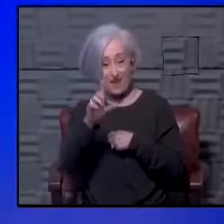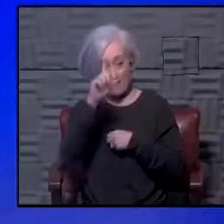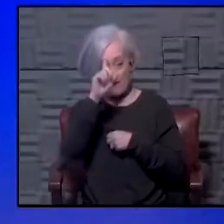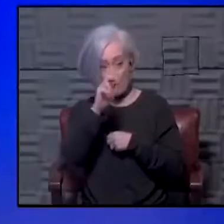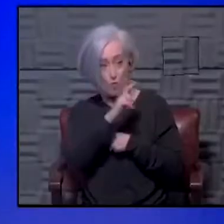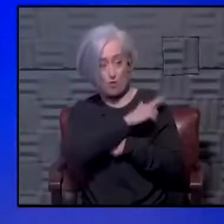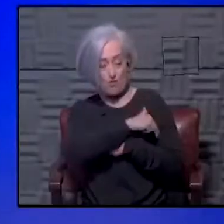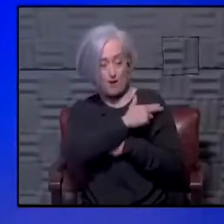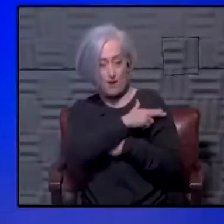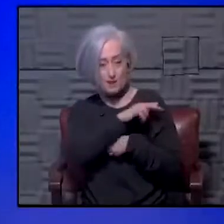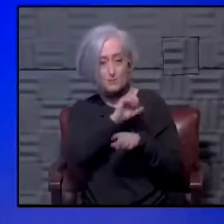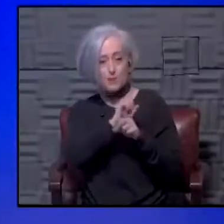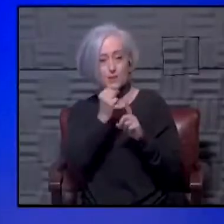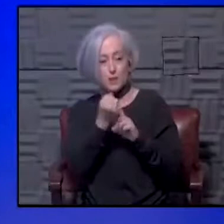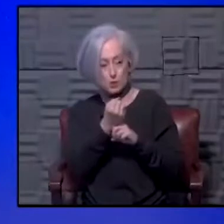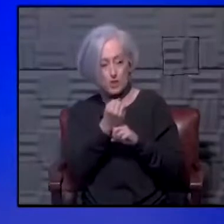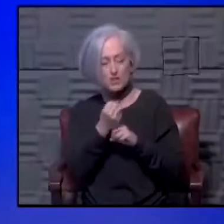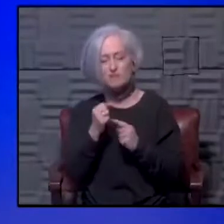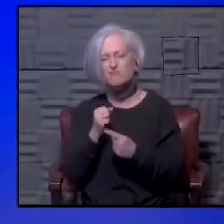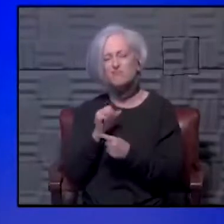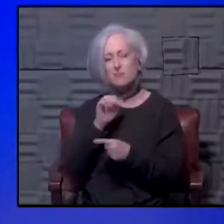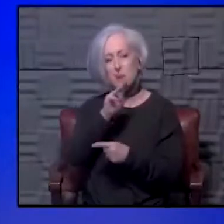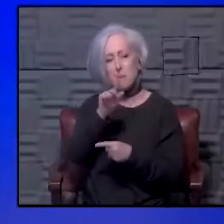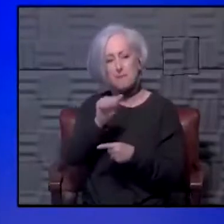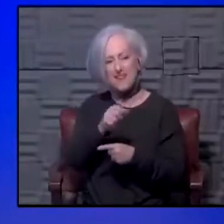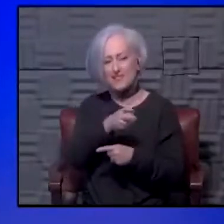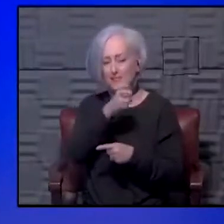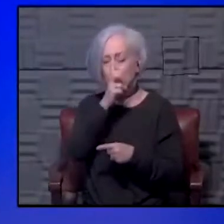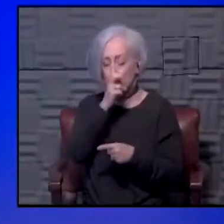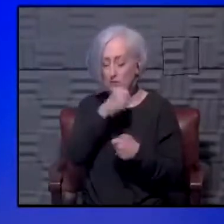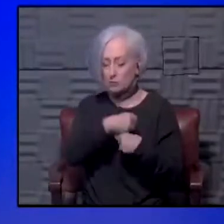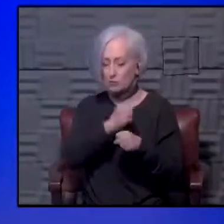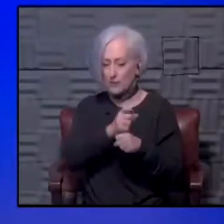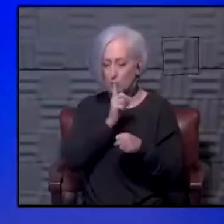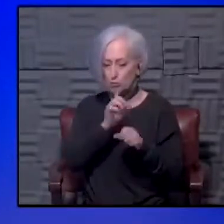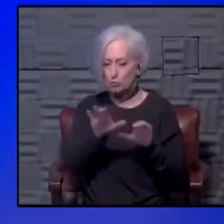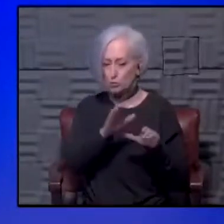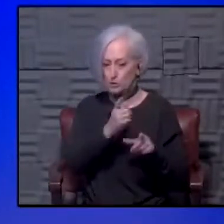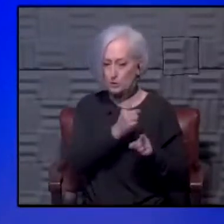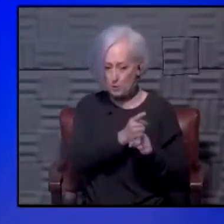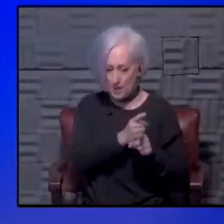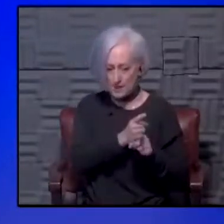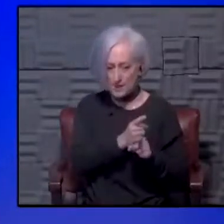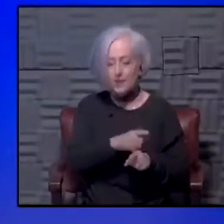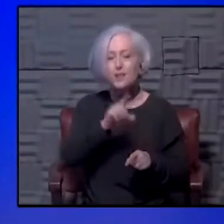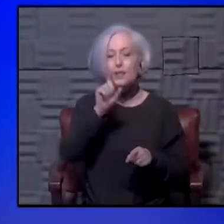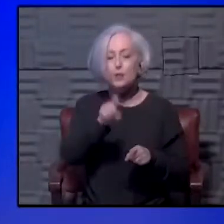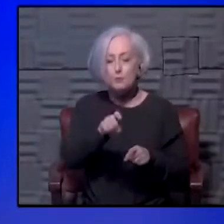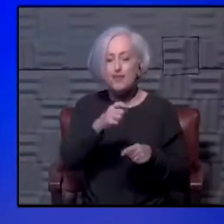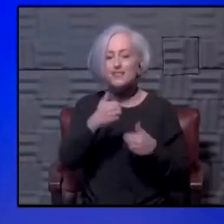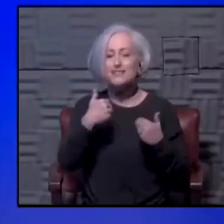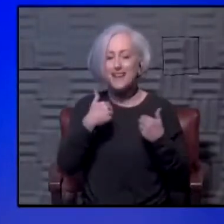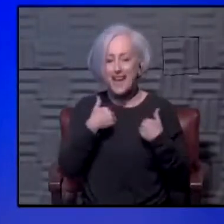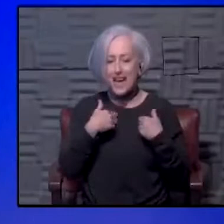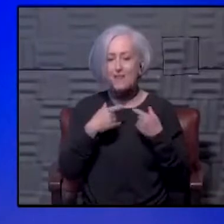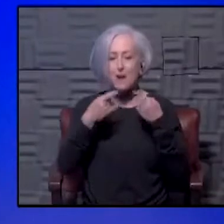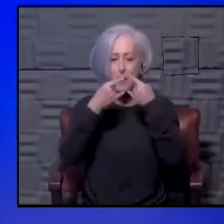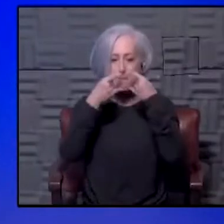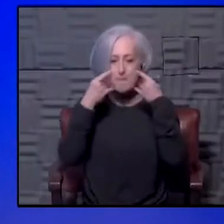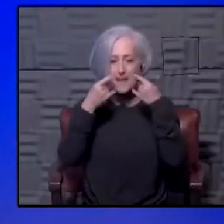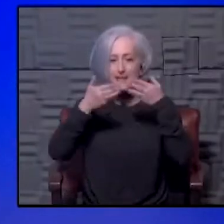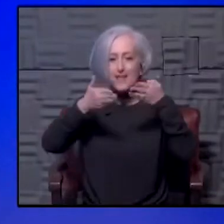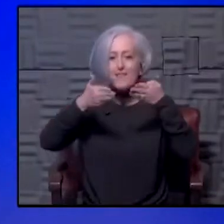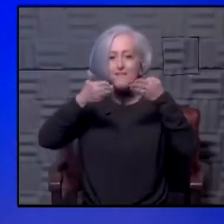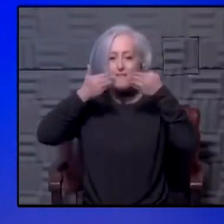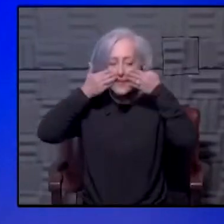is has been one of our strict people to make sure that we're doing it correctly, you need to be fitted for that, and that is a process that has to go